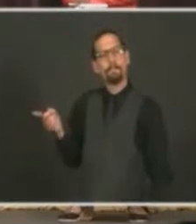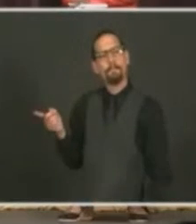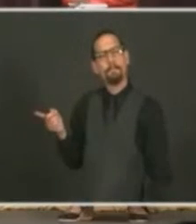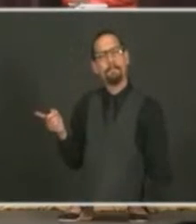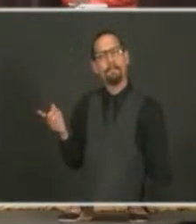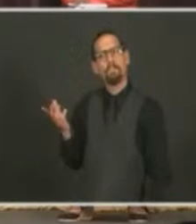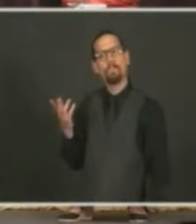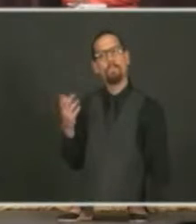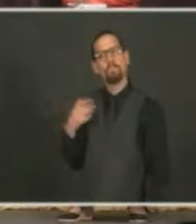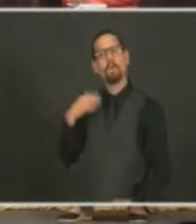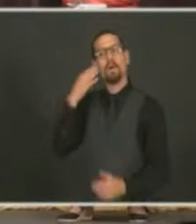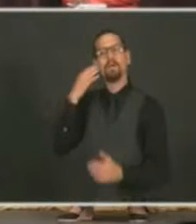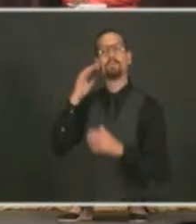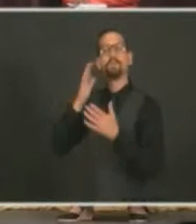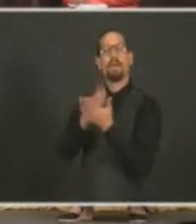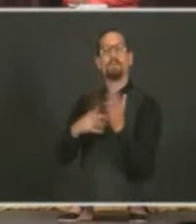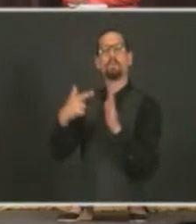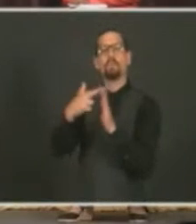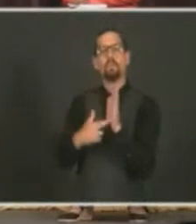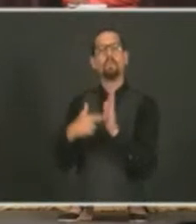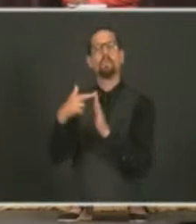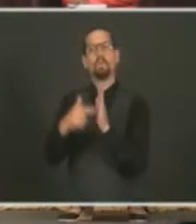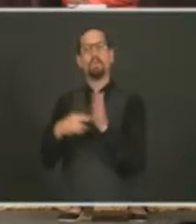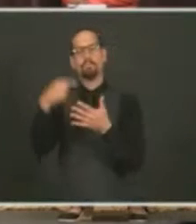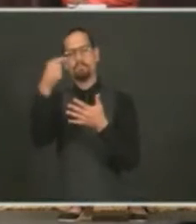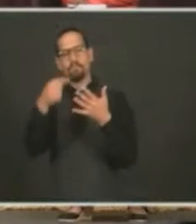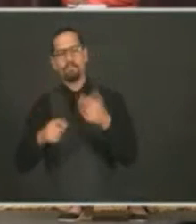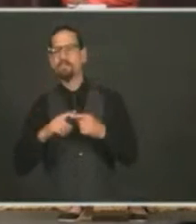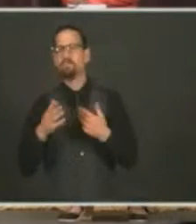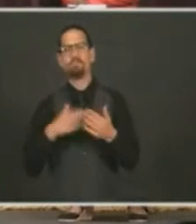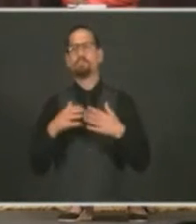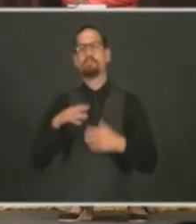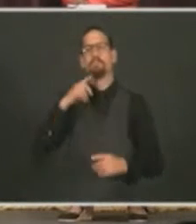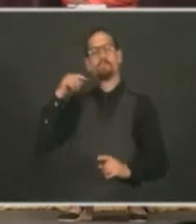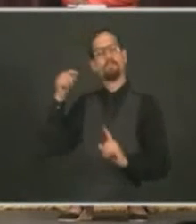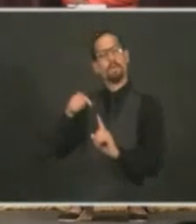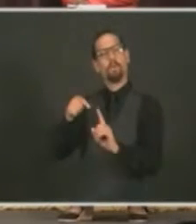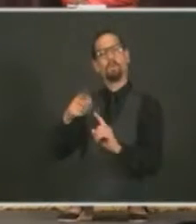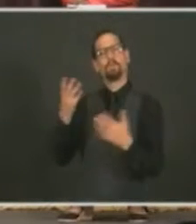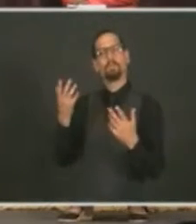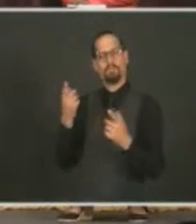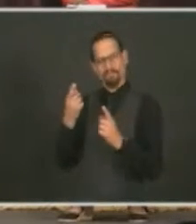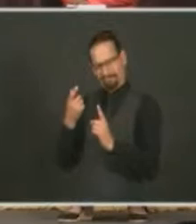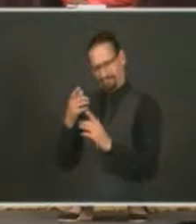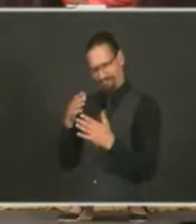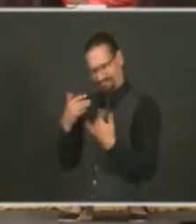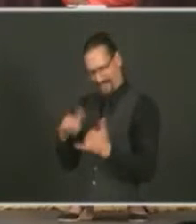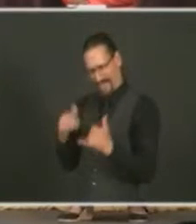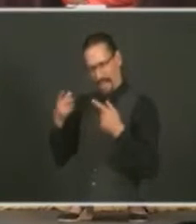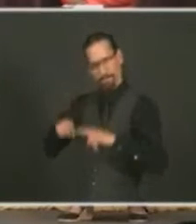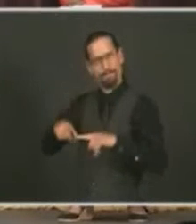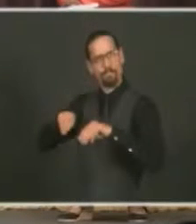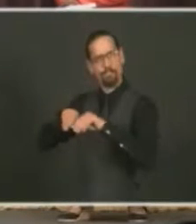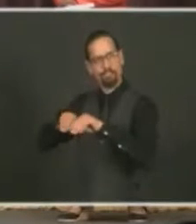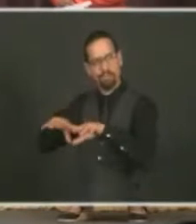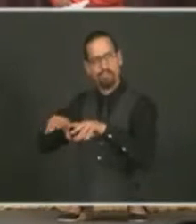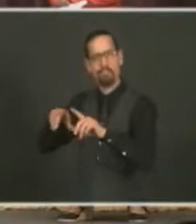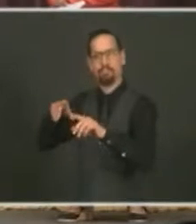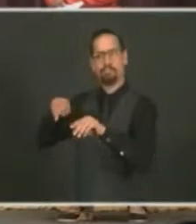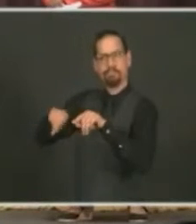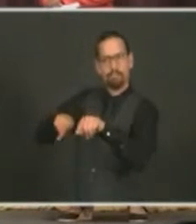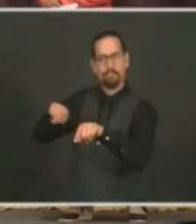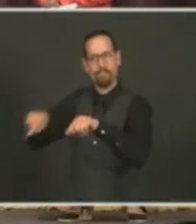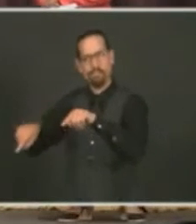protocols in place and everything. However, with those protocols, there's still been some spread. So therefore, the disease probably is going further than 6